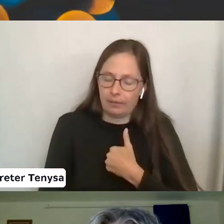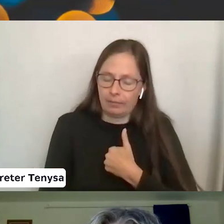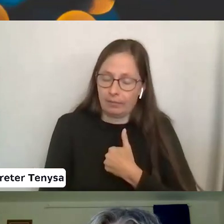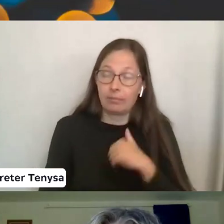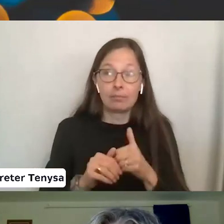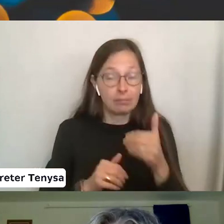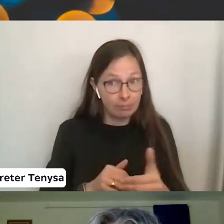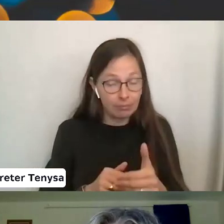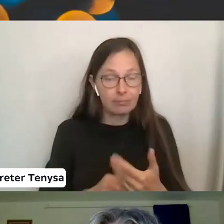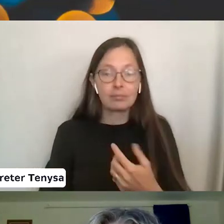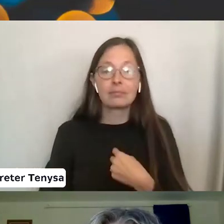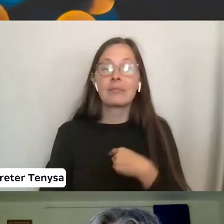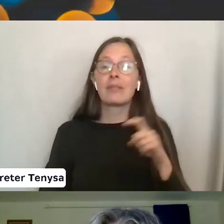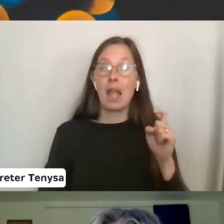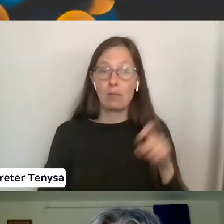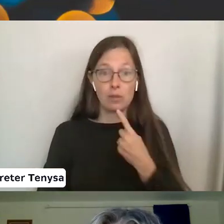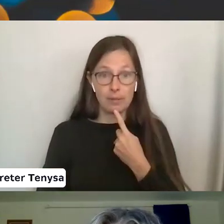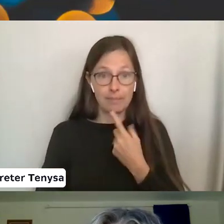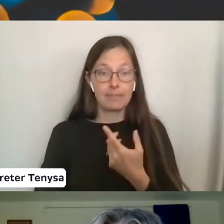then I have to say,